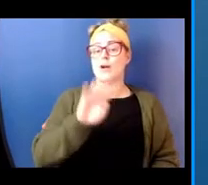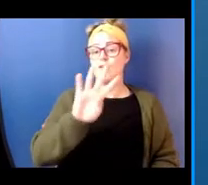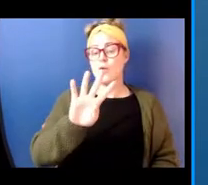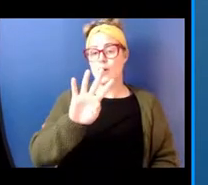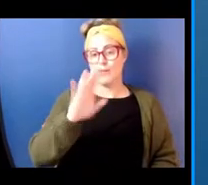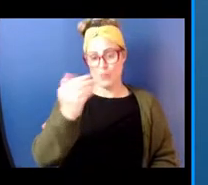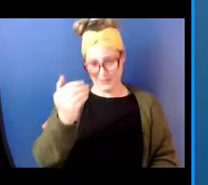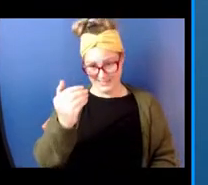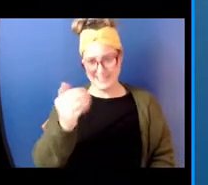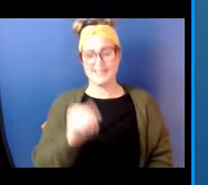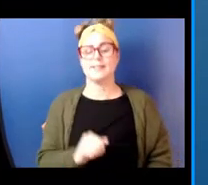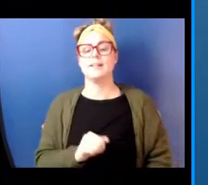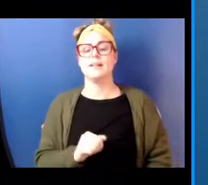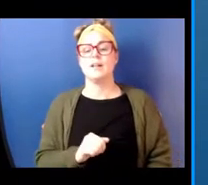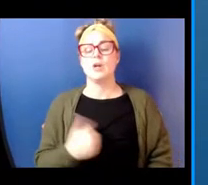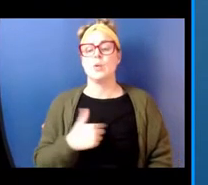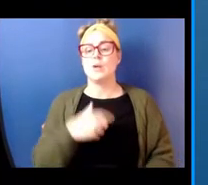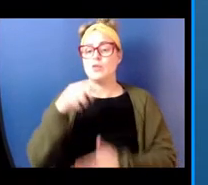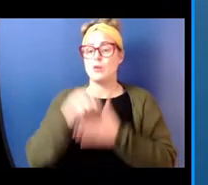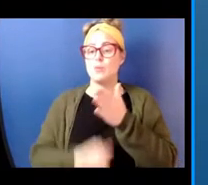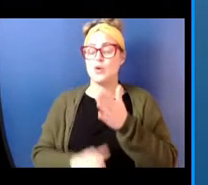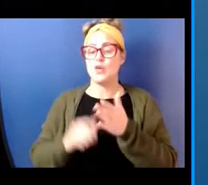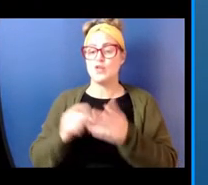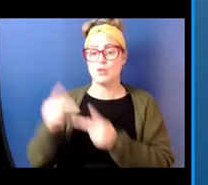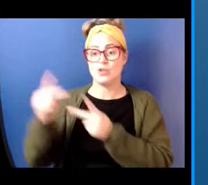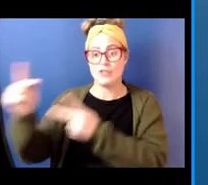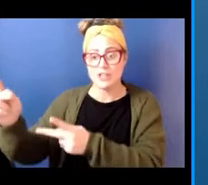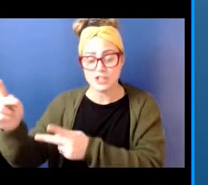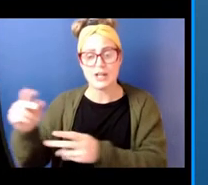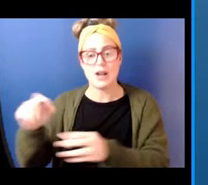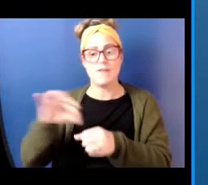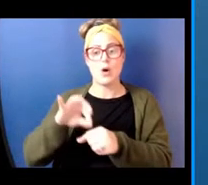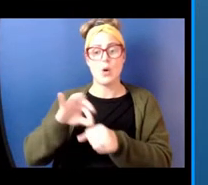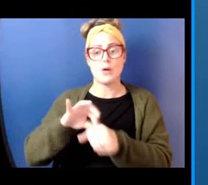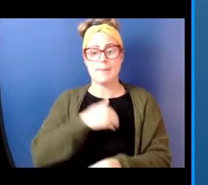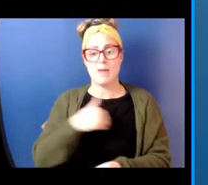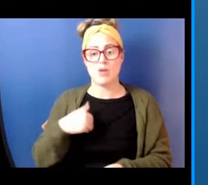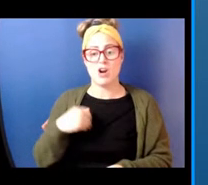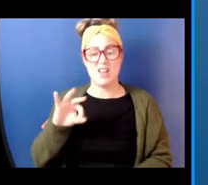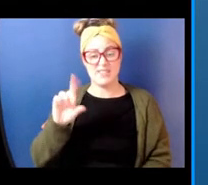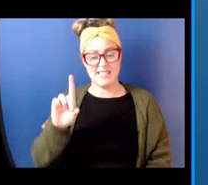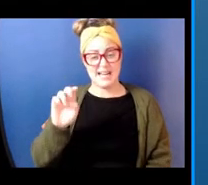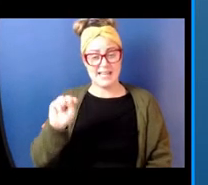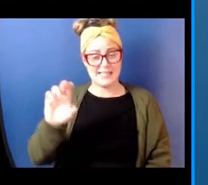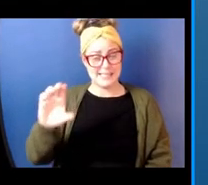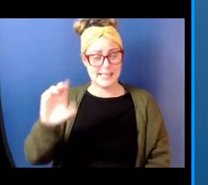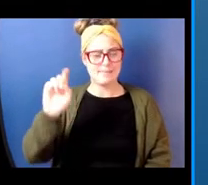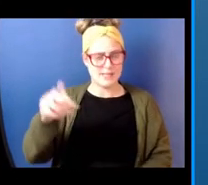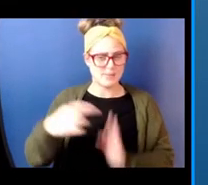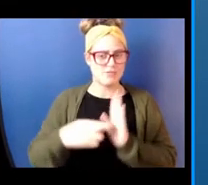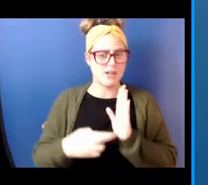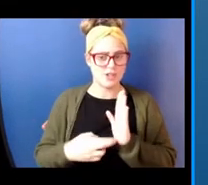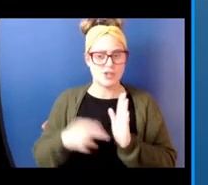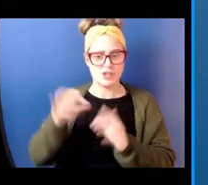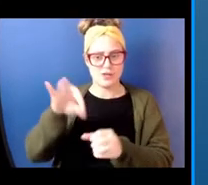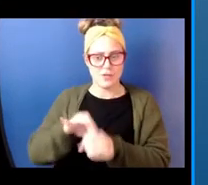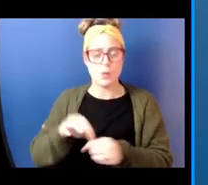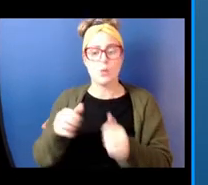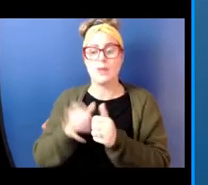we removed the provision that a voting member of the DNC must be registered to vote with their respective